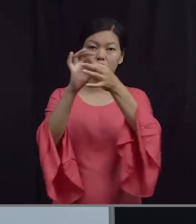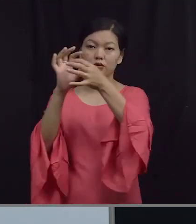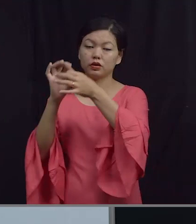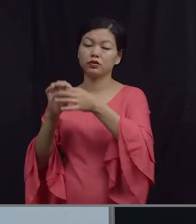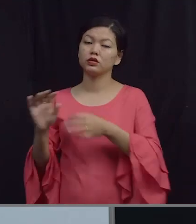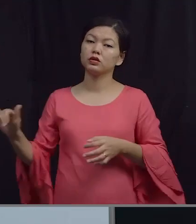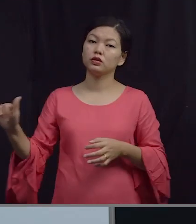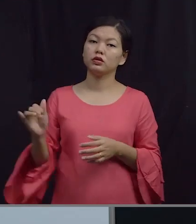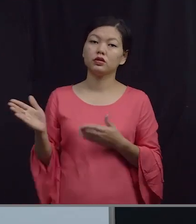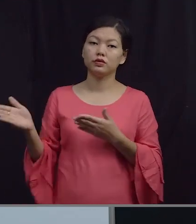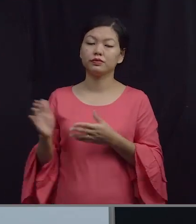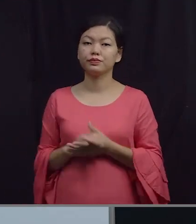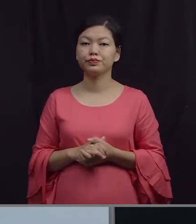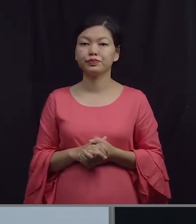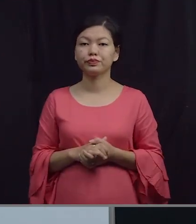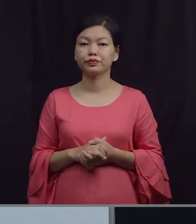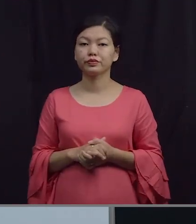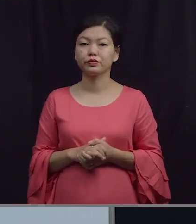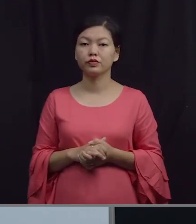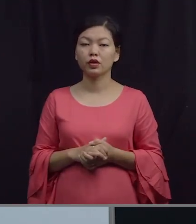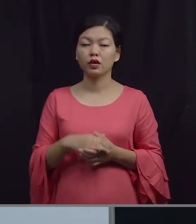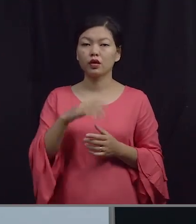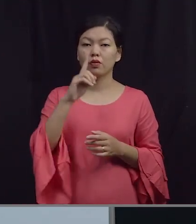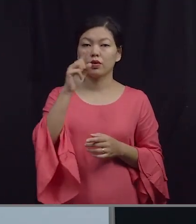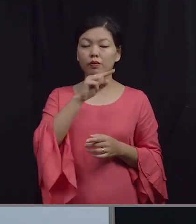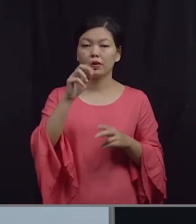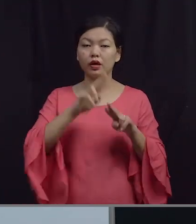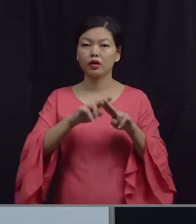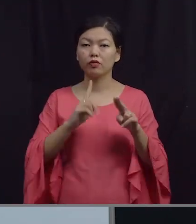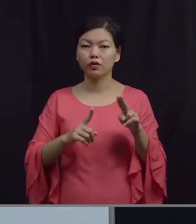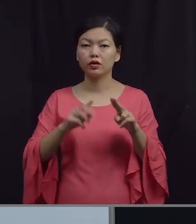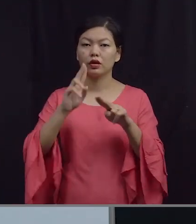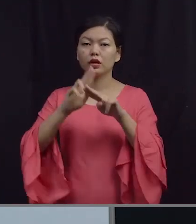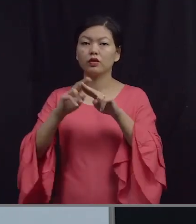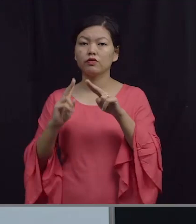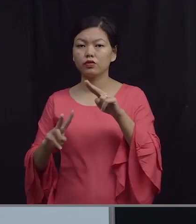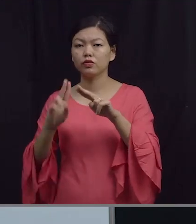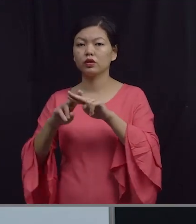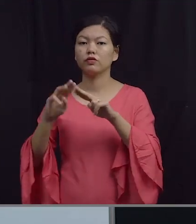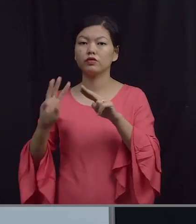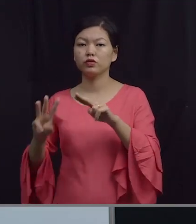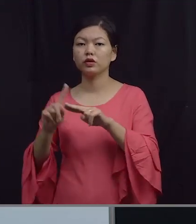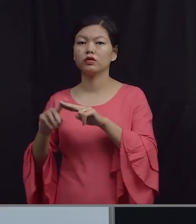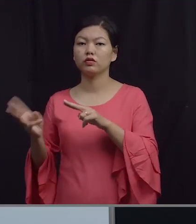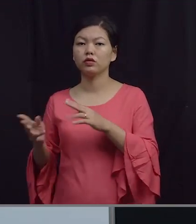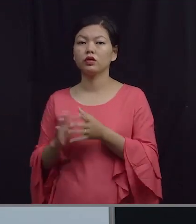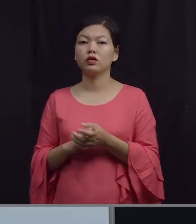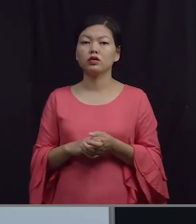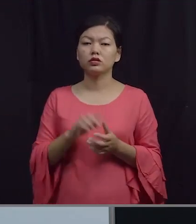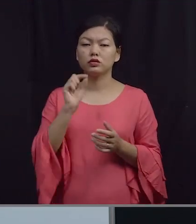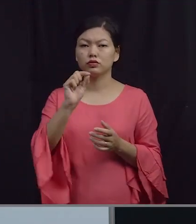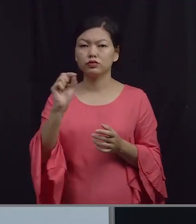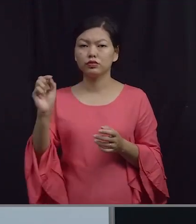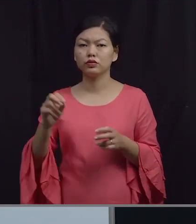suppose connected n lenses, so it will goes like 1 by f1 plus 1 by f2 plus 1 by f3 dot dot up to 1 by